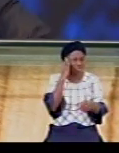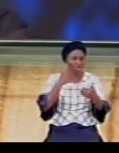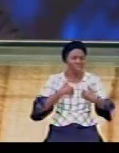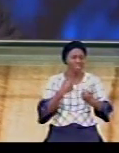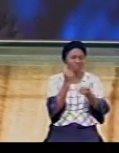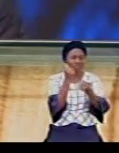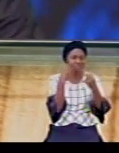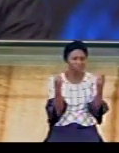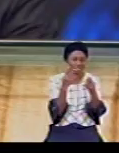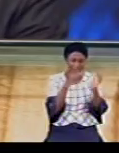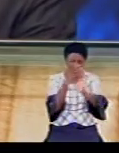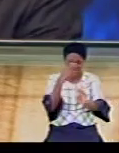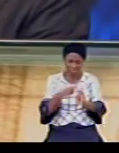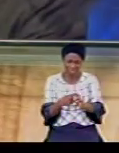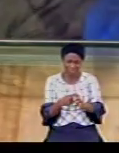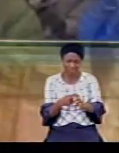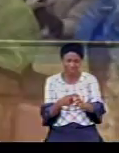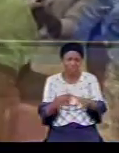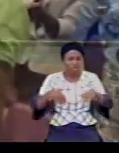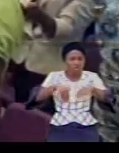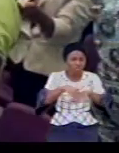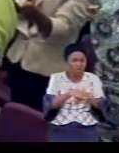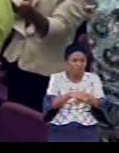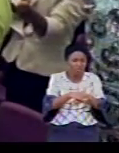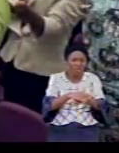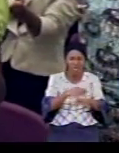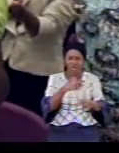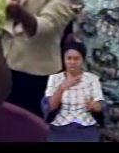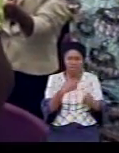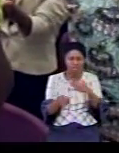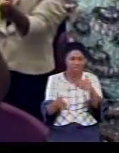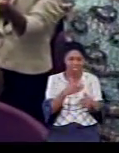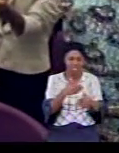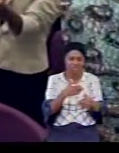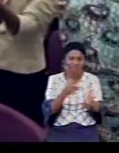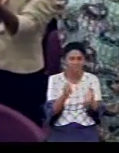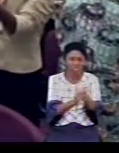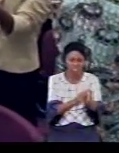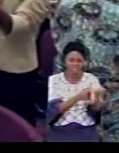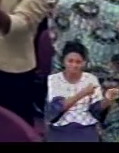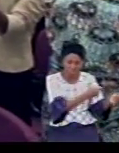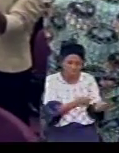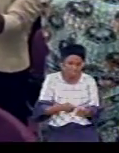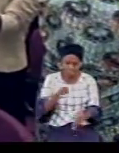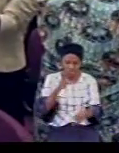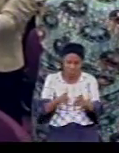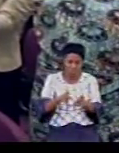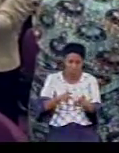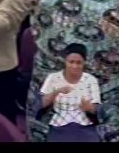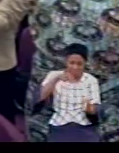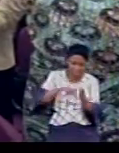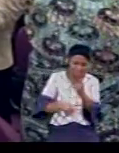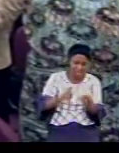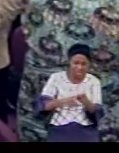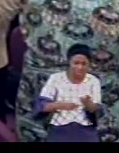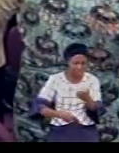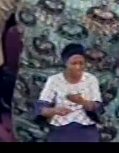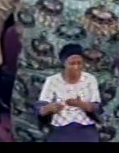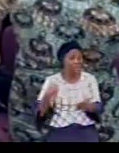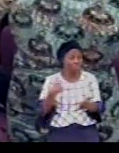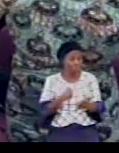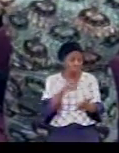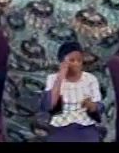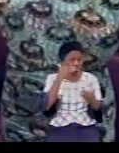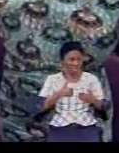the victory. Over whatever pulls anybody down to the pool, to the pit of hell, we will have the